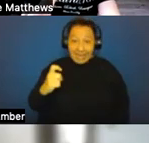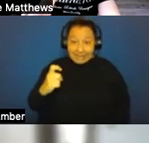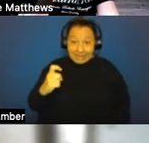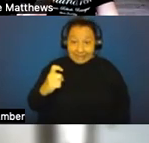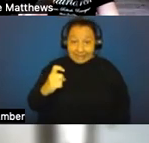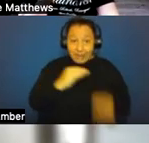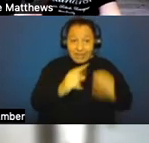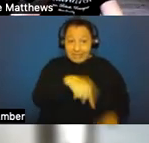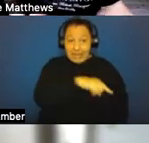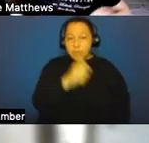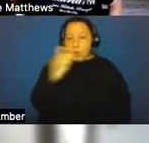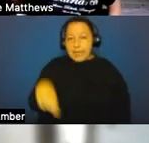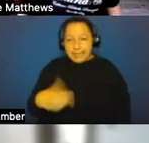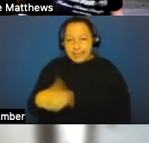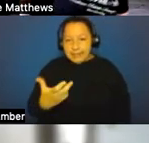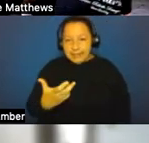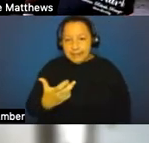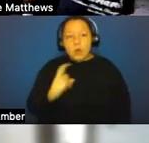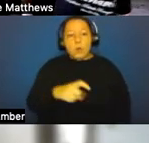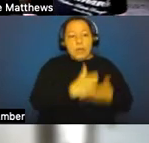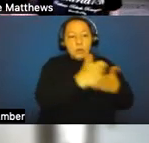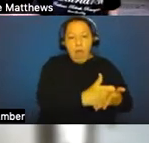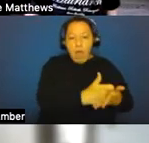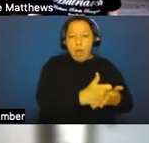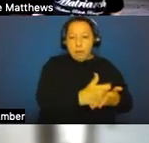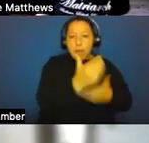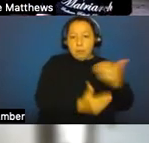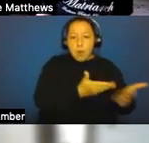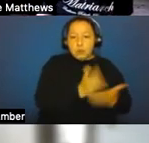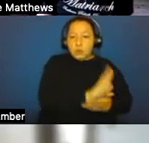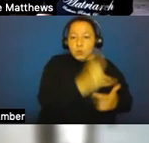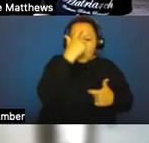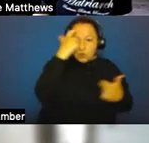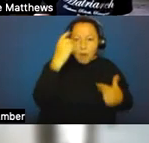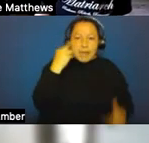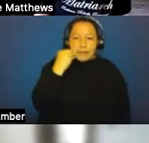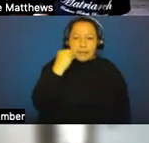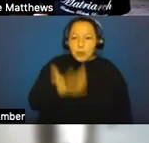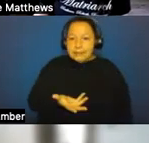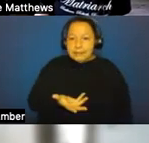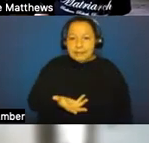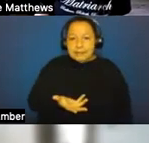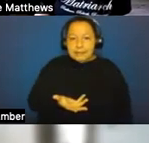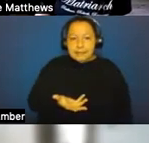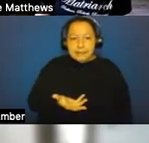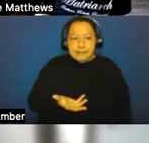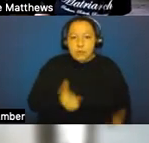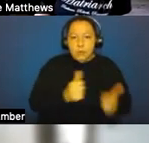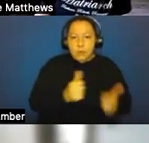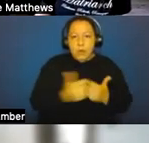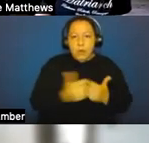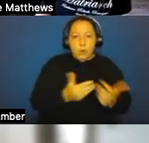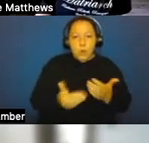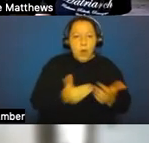We just need to help them work through that trauma with whatever they're asking for.